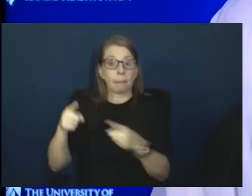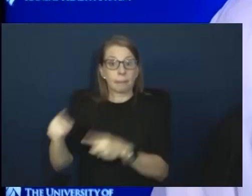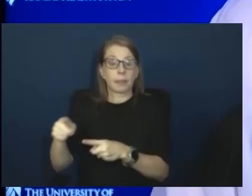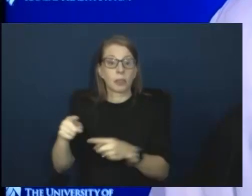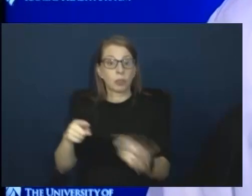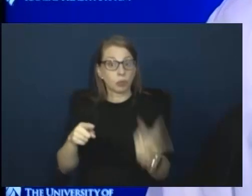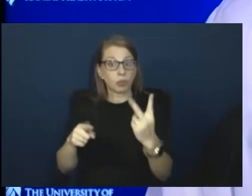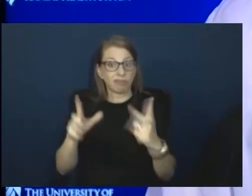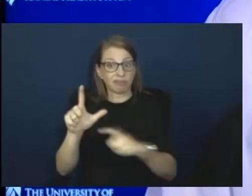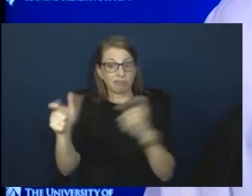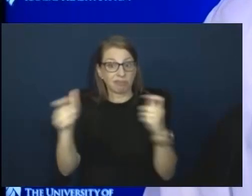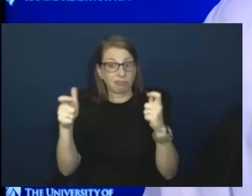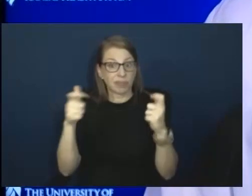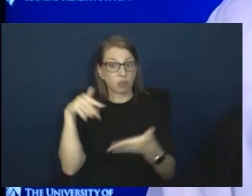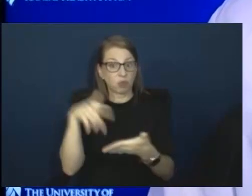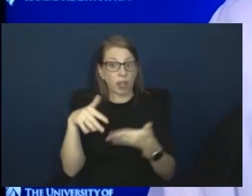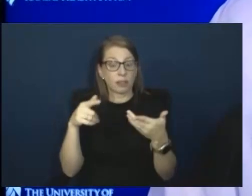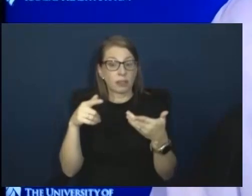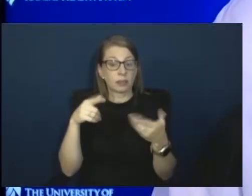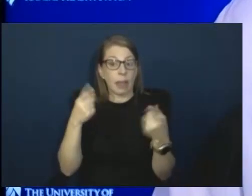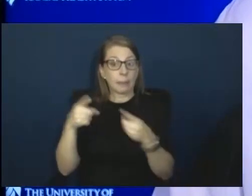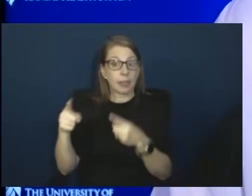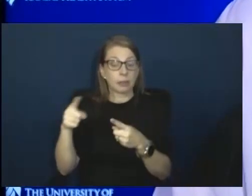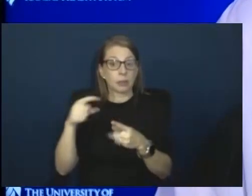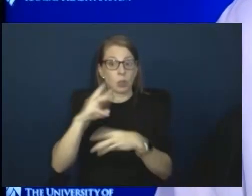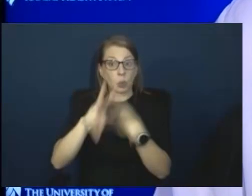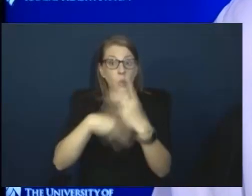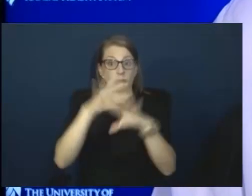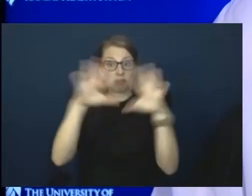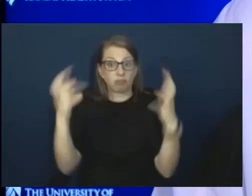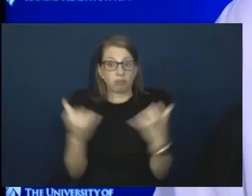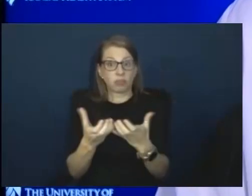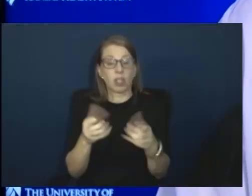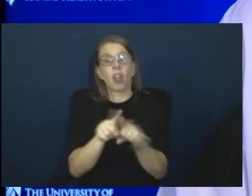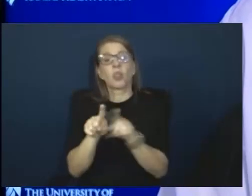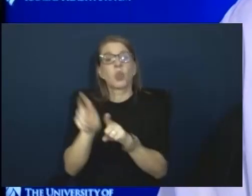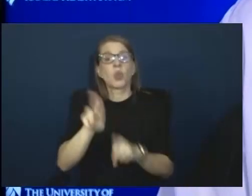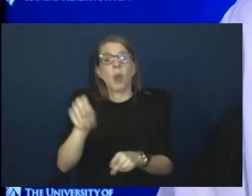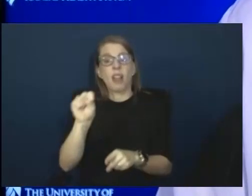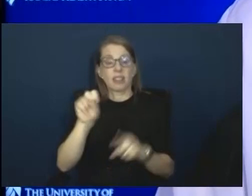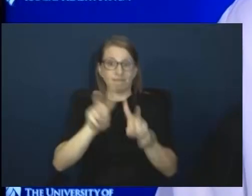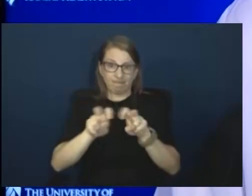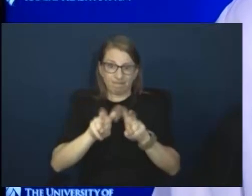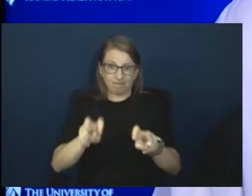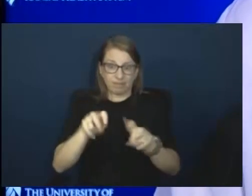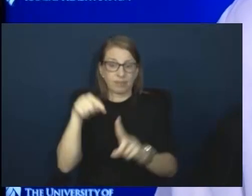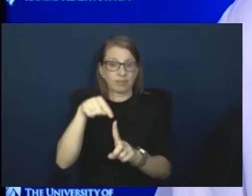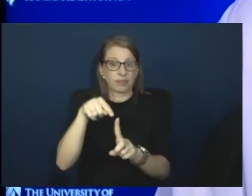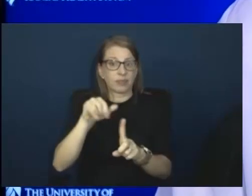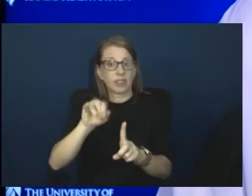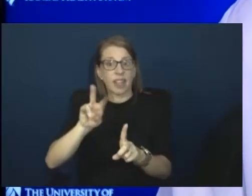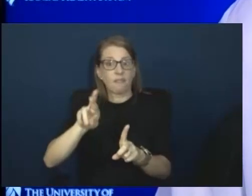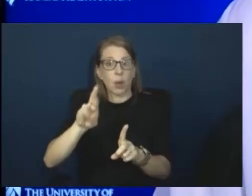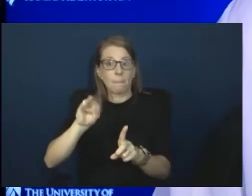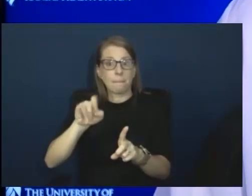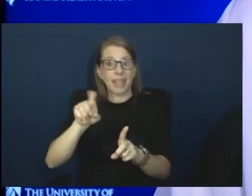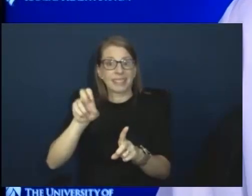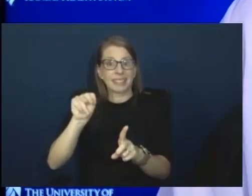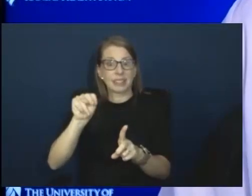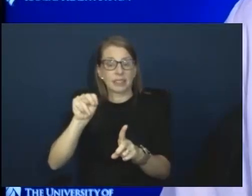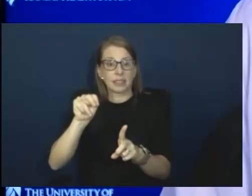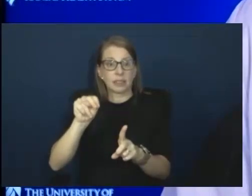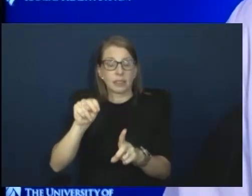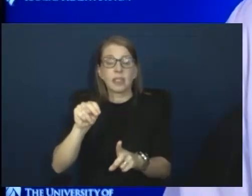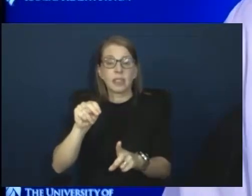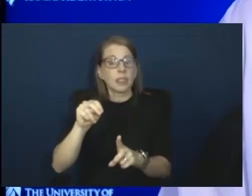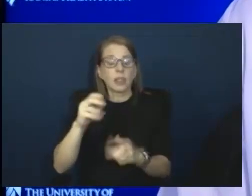trials going on around the world and in the United States looking at this. And I think that is wholly valuable in what